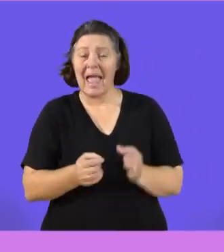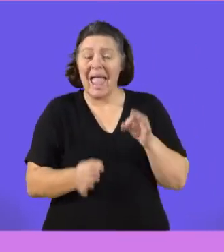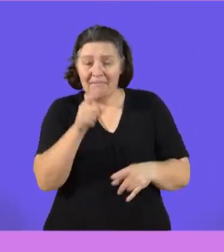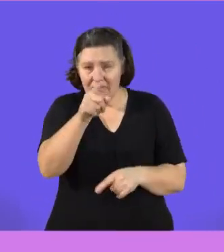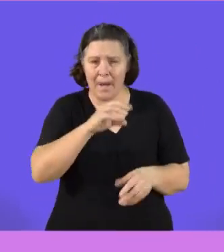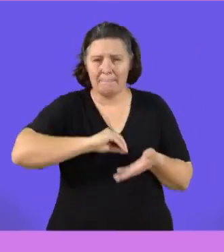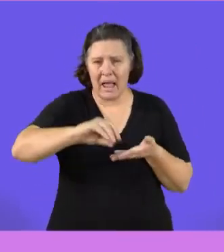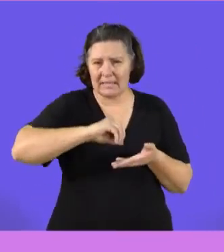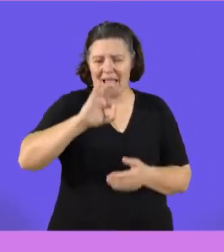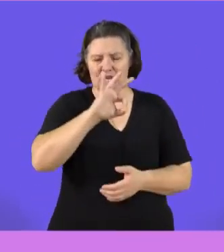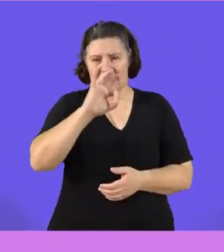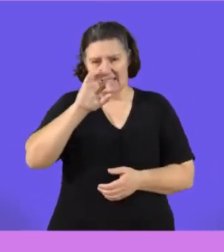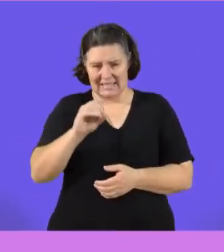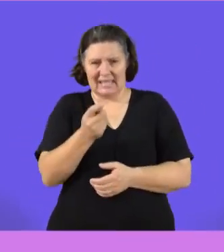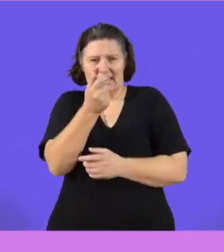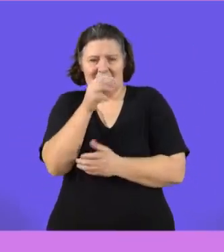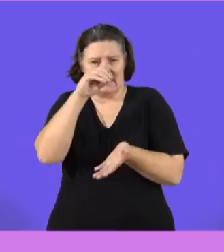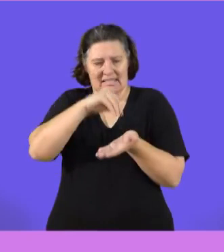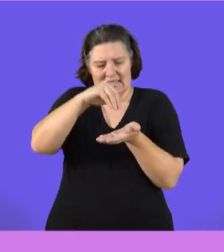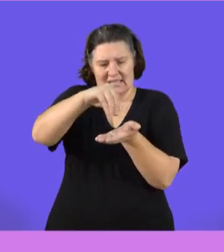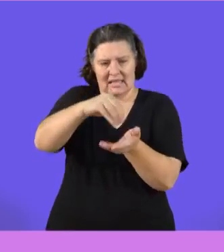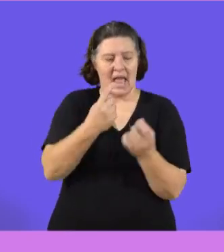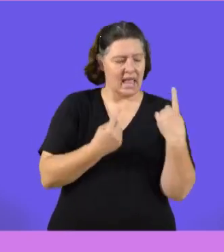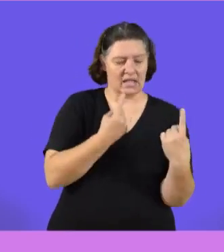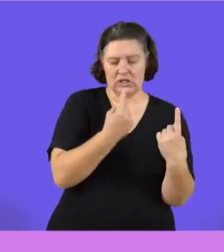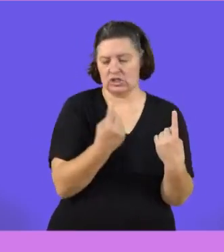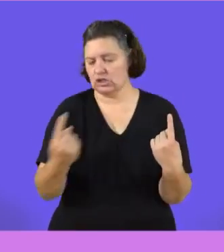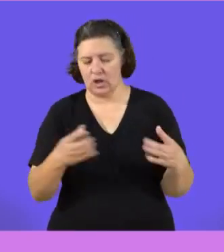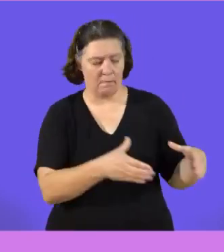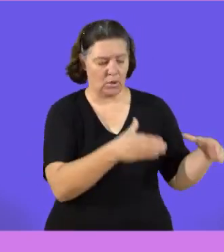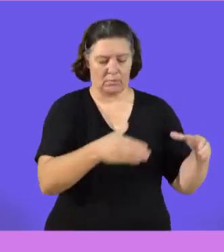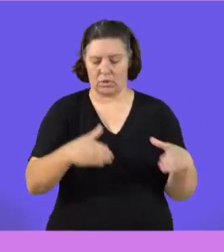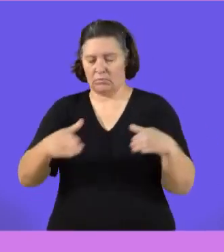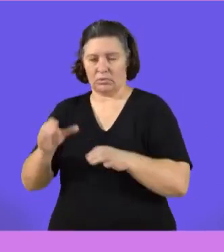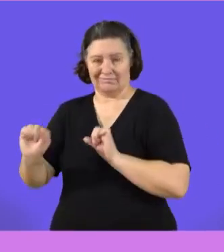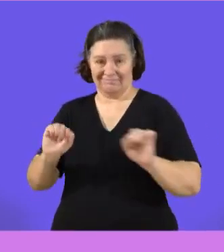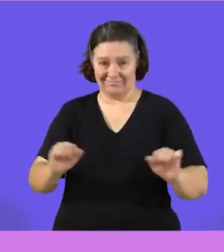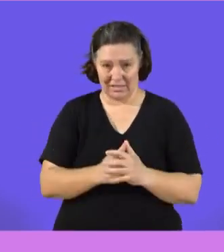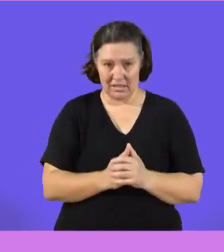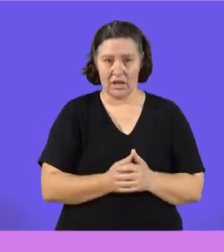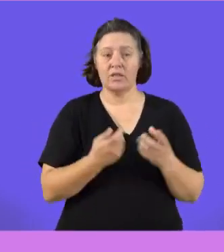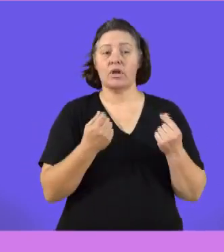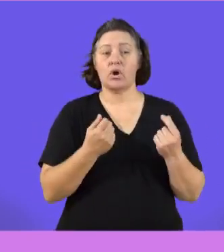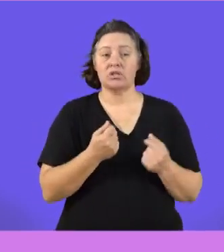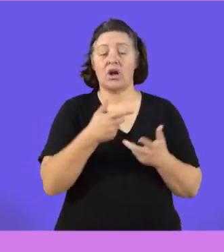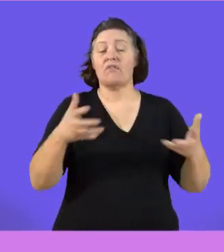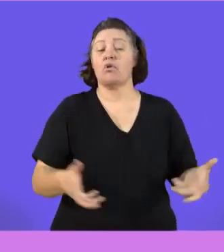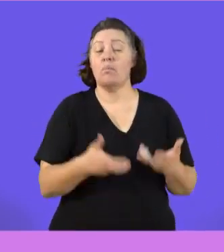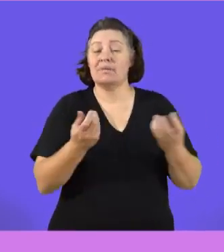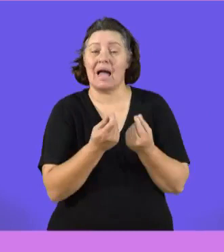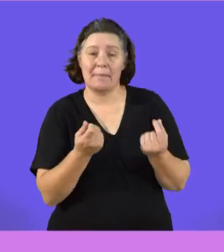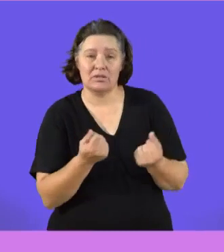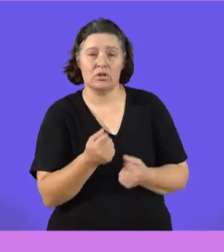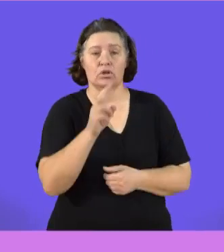he plants 30 seedlings, each into their own pot. Also important here, the cost of compost